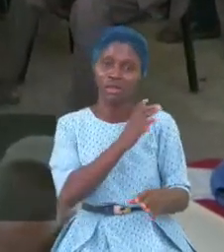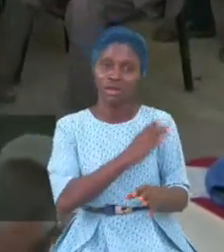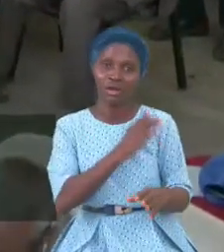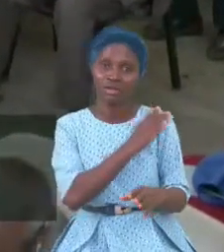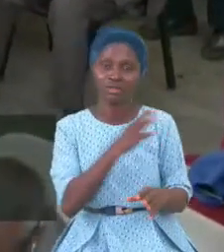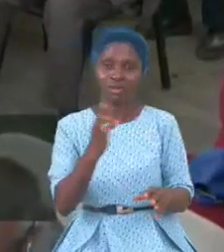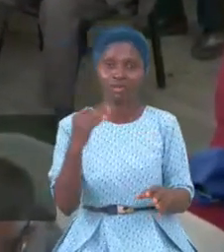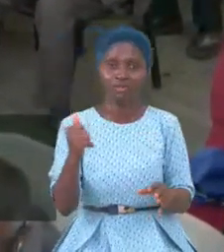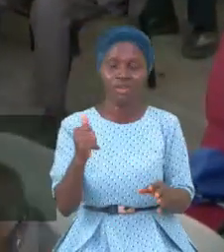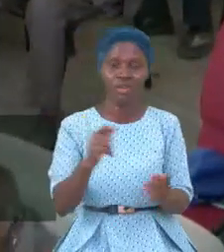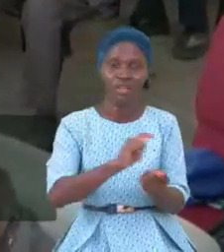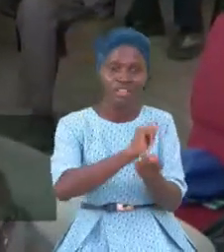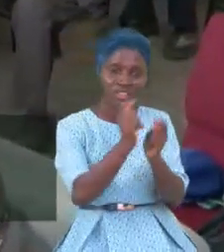transformed,